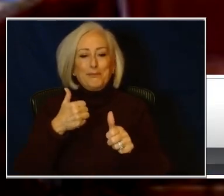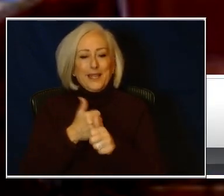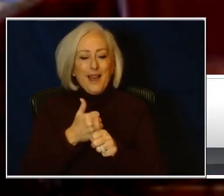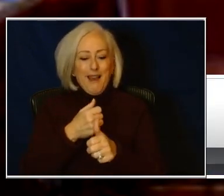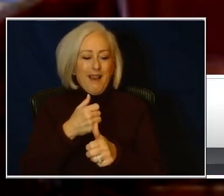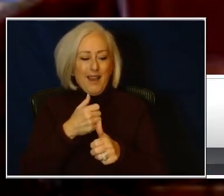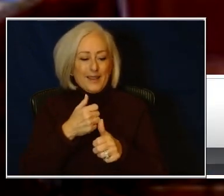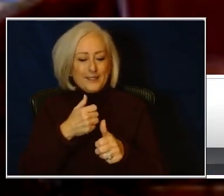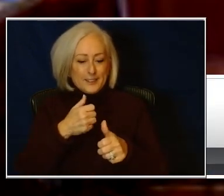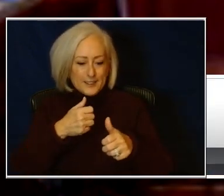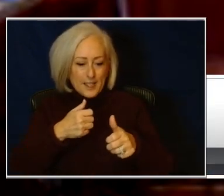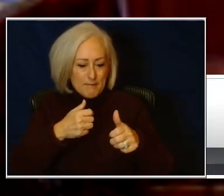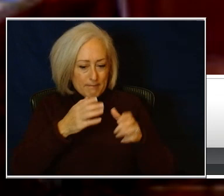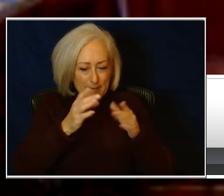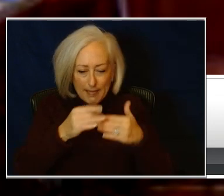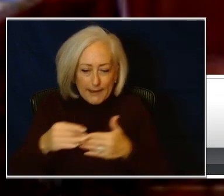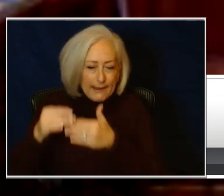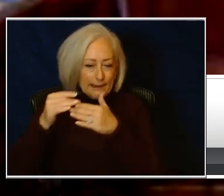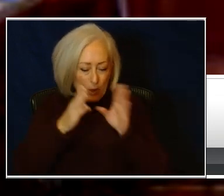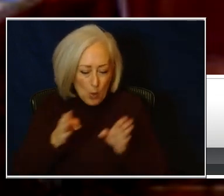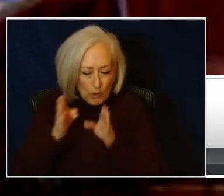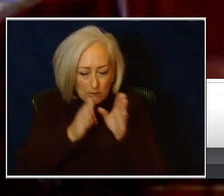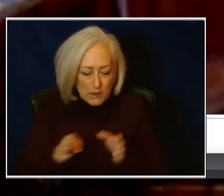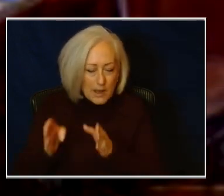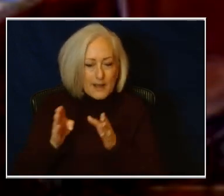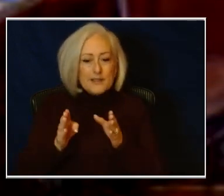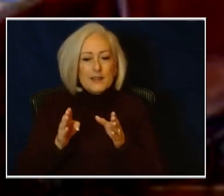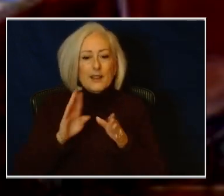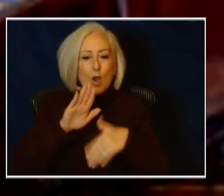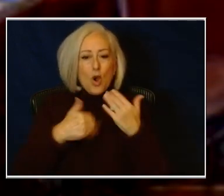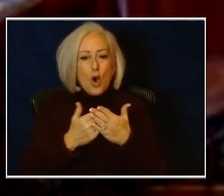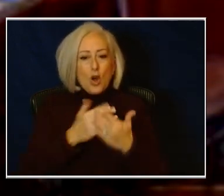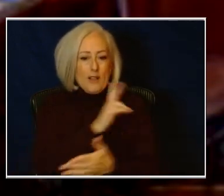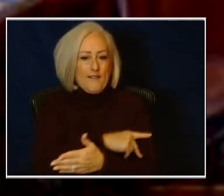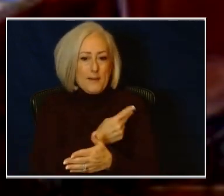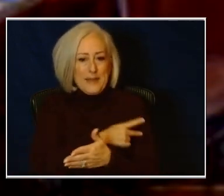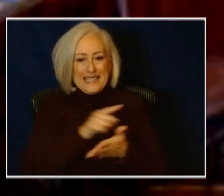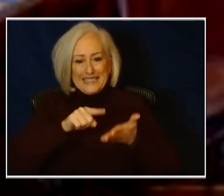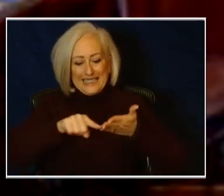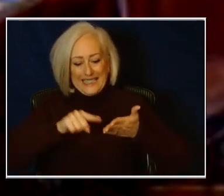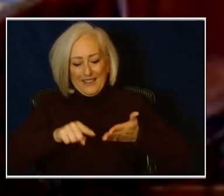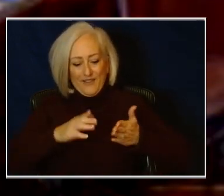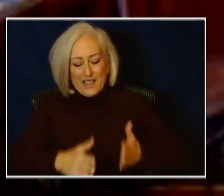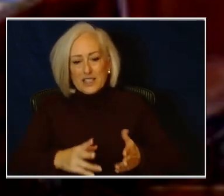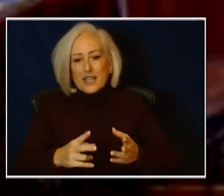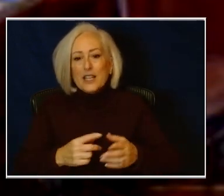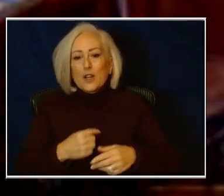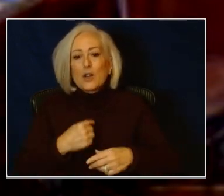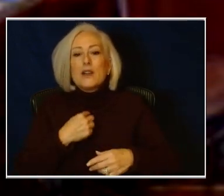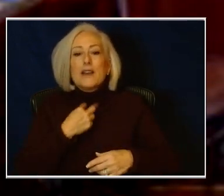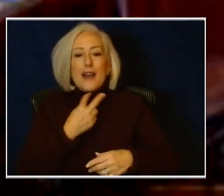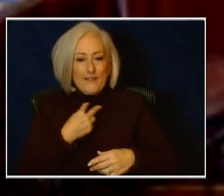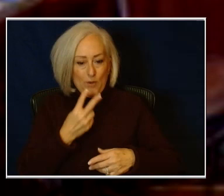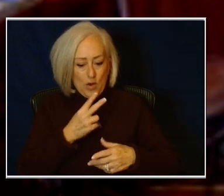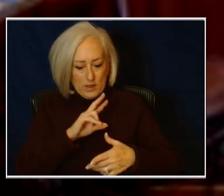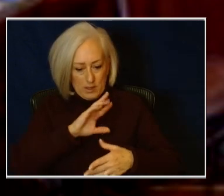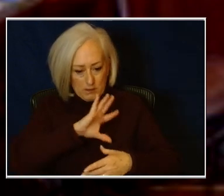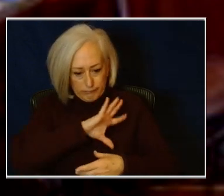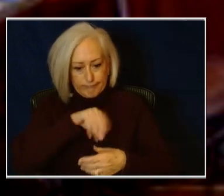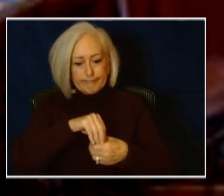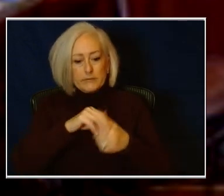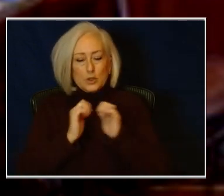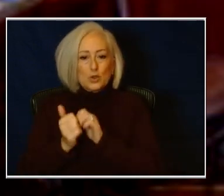and organize the Pivot patient investigator voices organized together, help organize